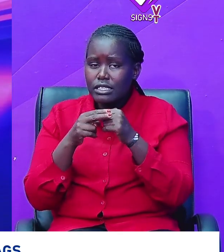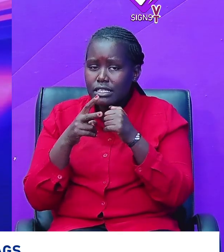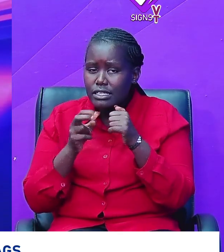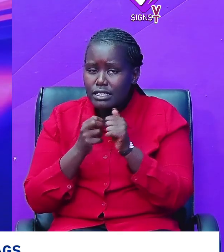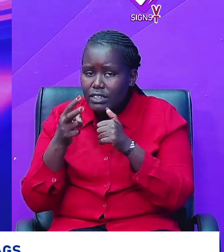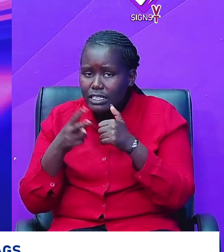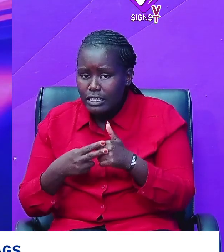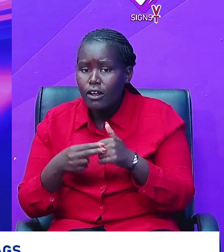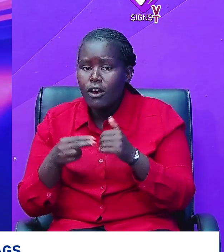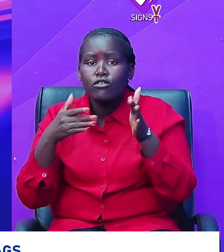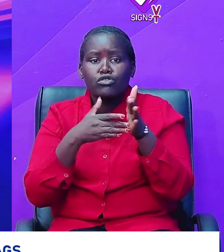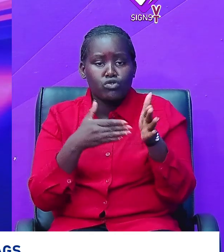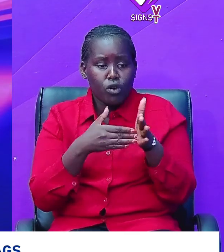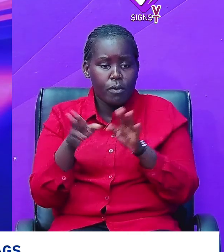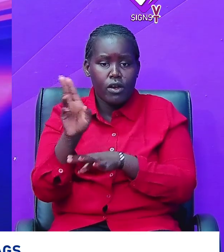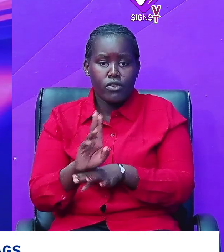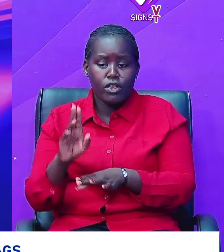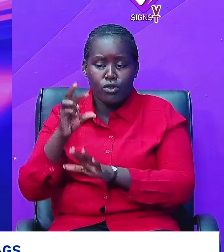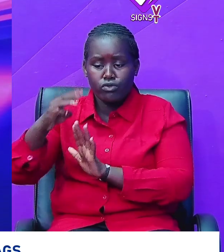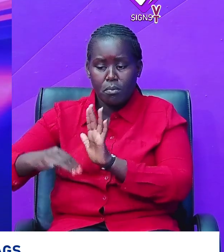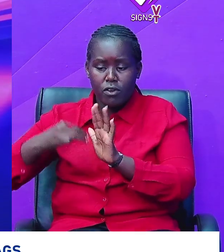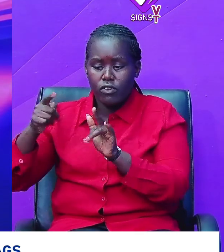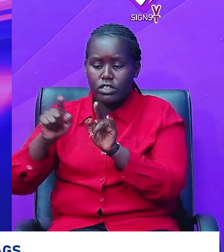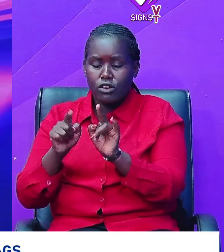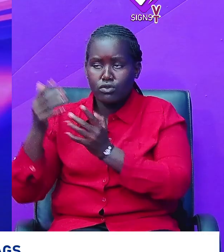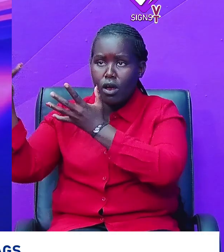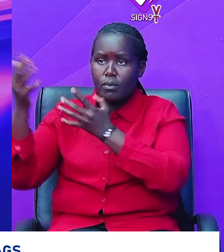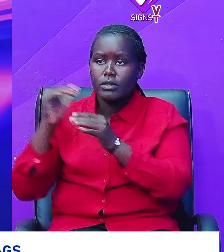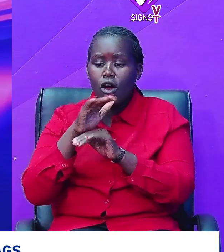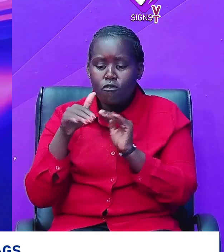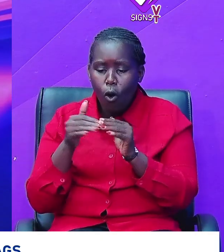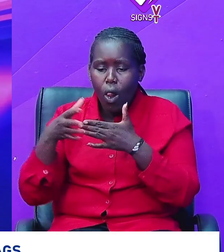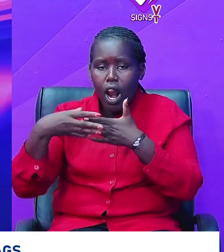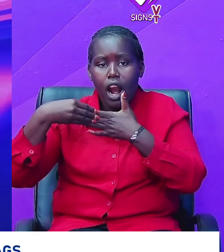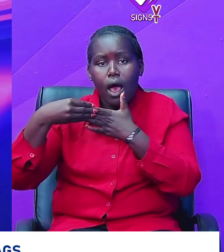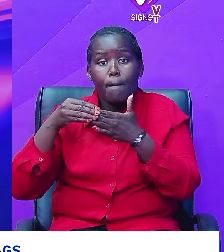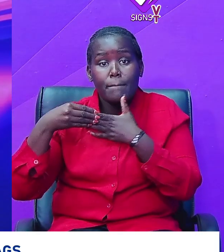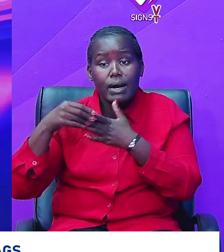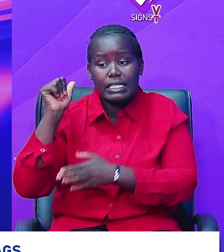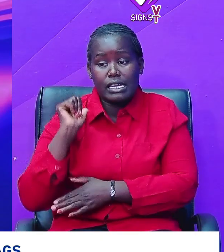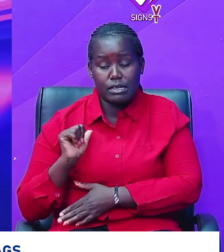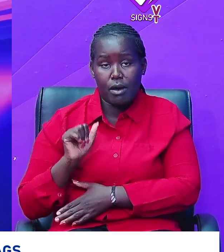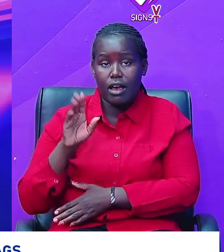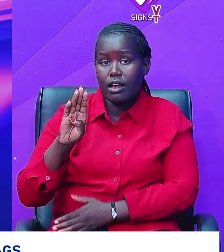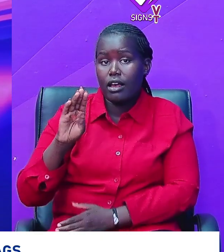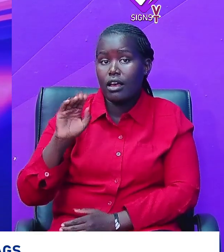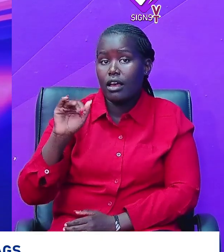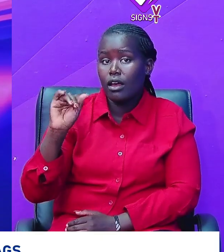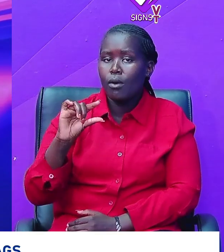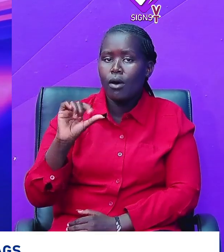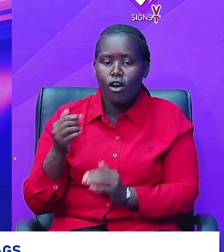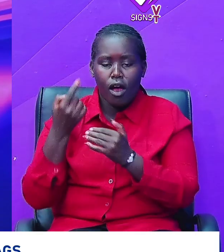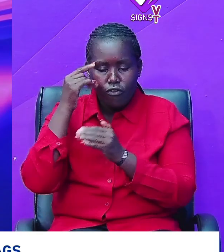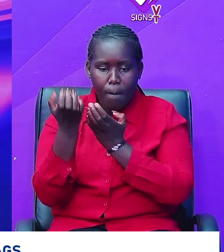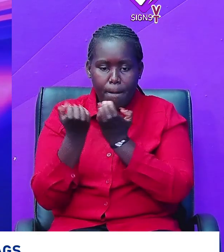use, manufacture, and importation of all plastic bags for commercial and household